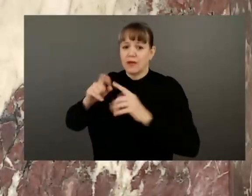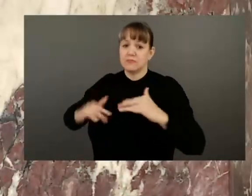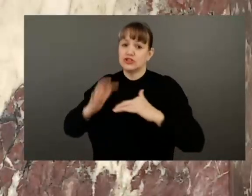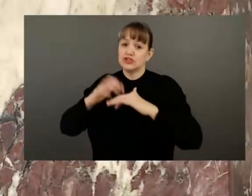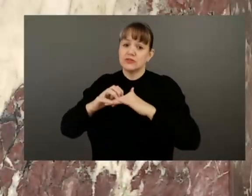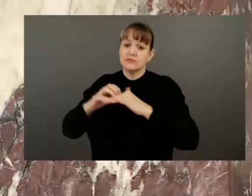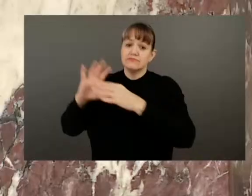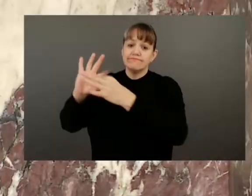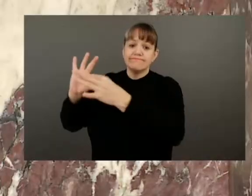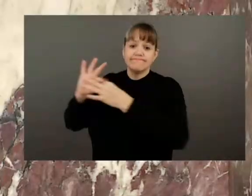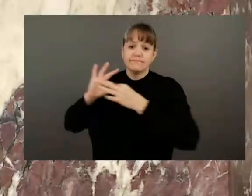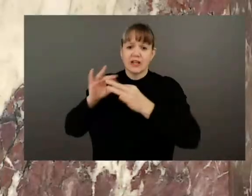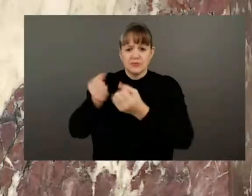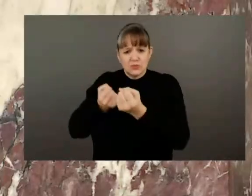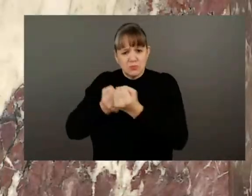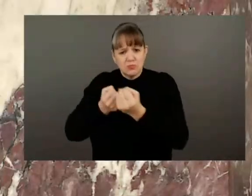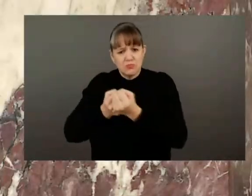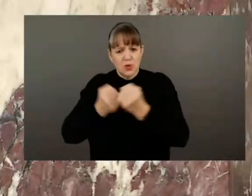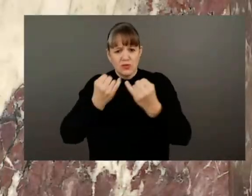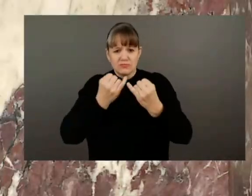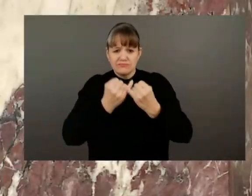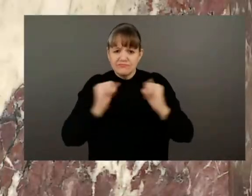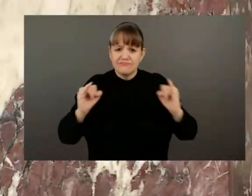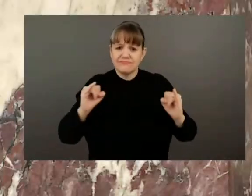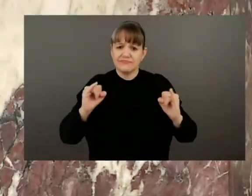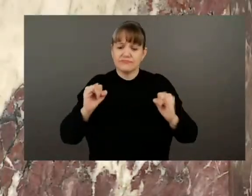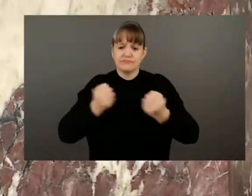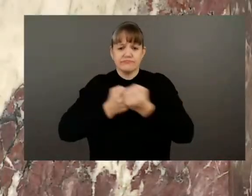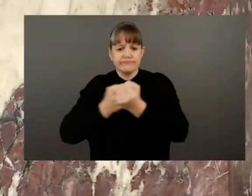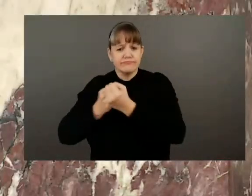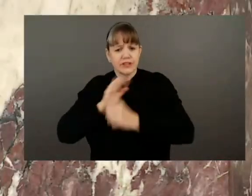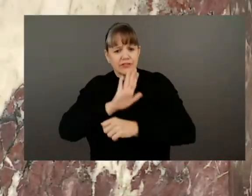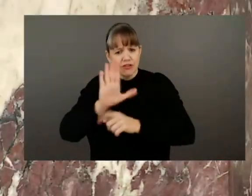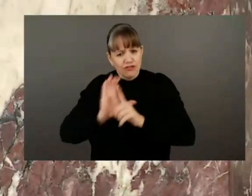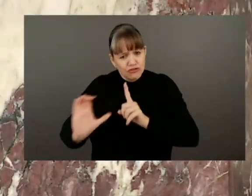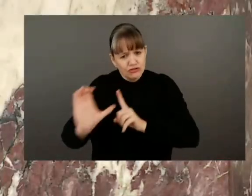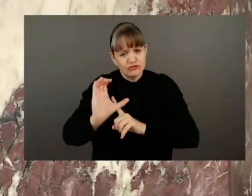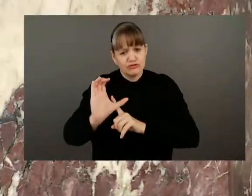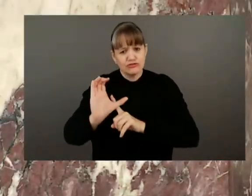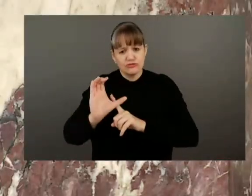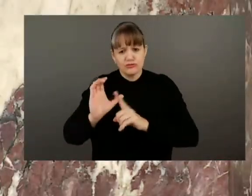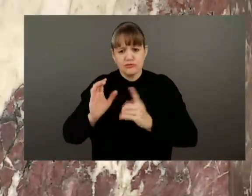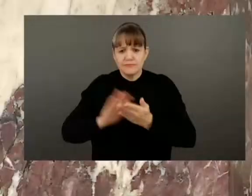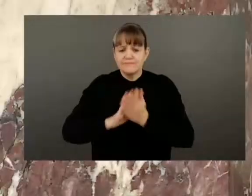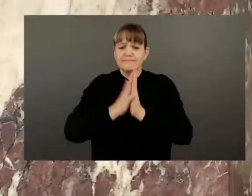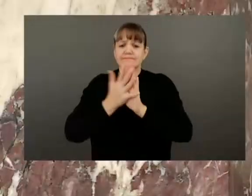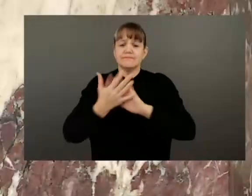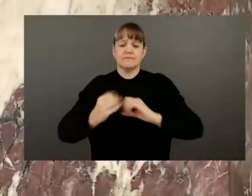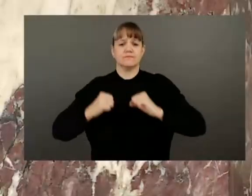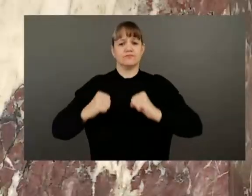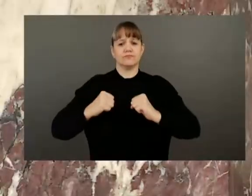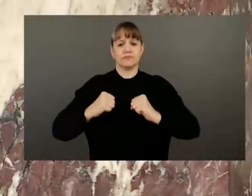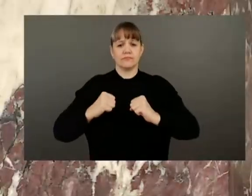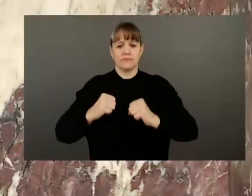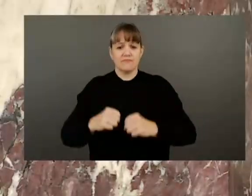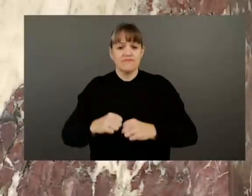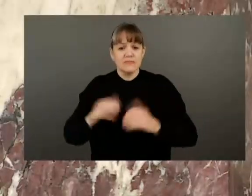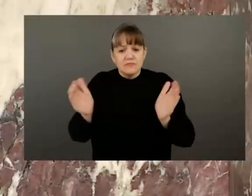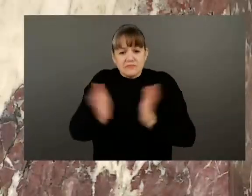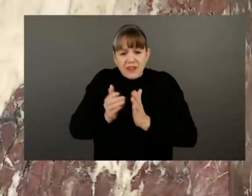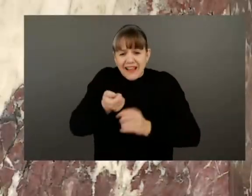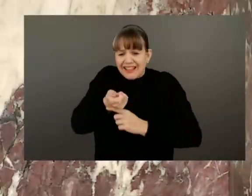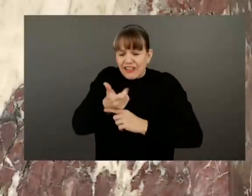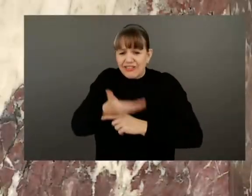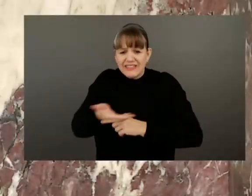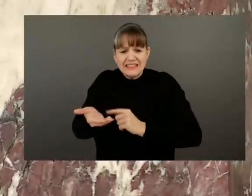renewal. Small steps like learning local Indigenous place names, supporting Indigenous-led